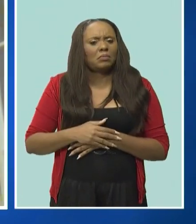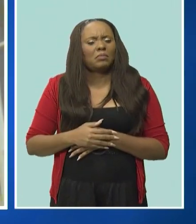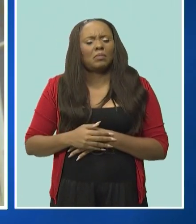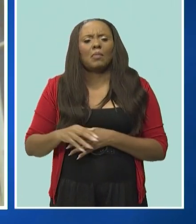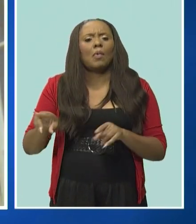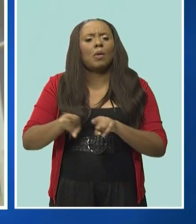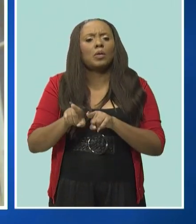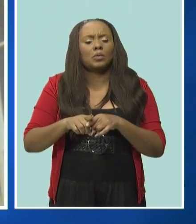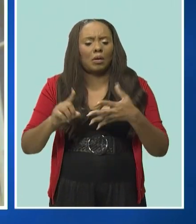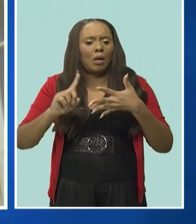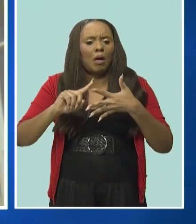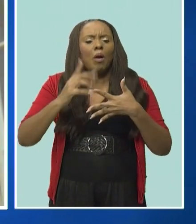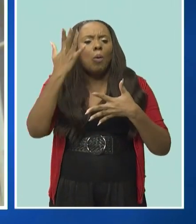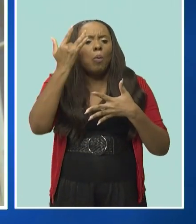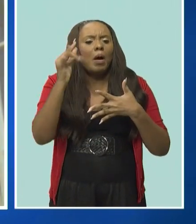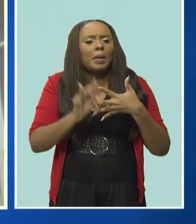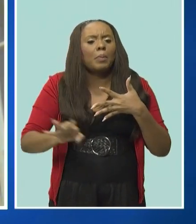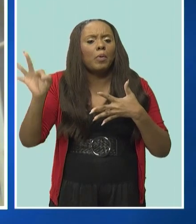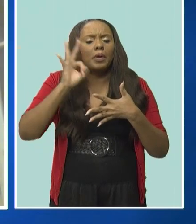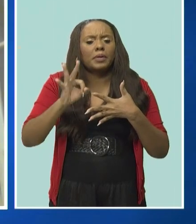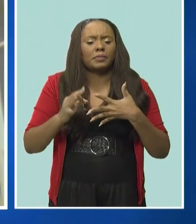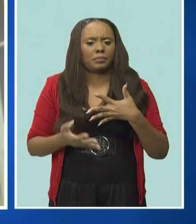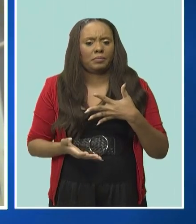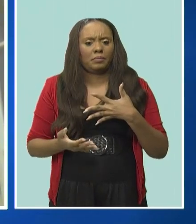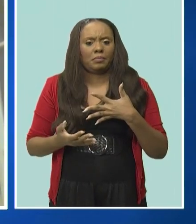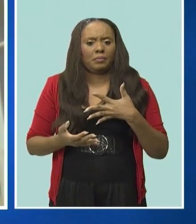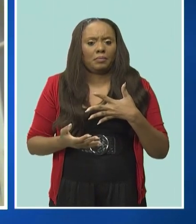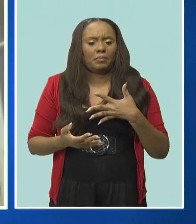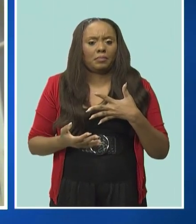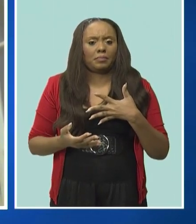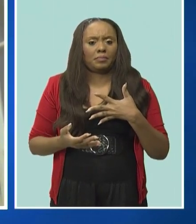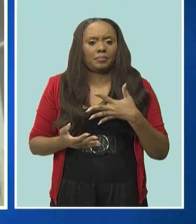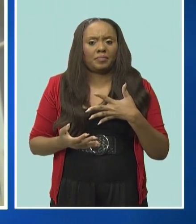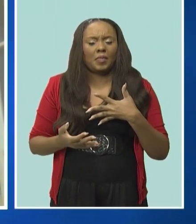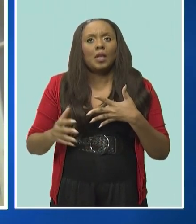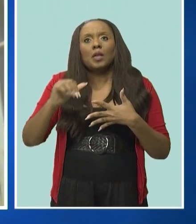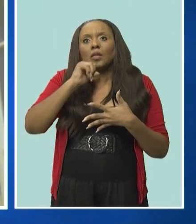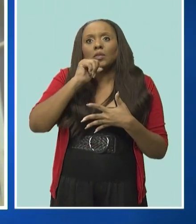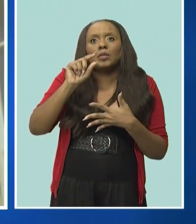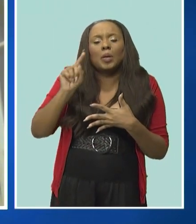time, it's also a business for these guys. It goes beyond